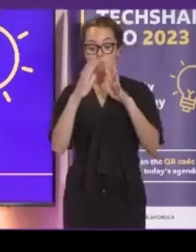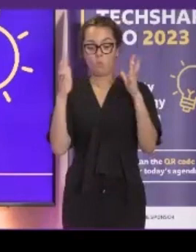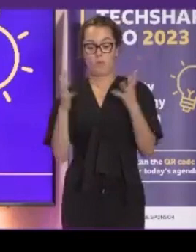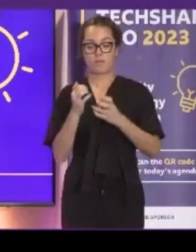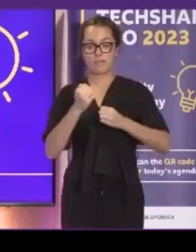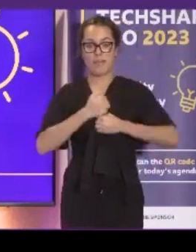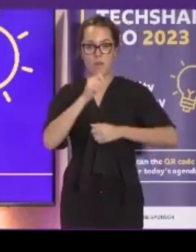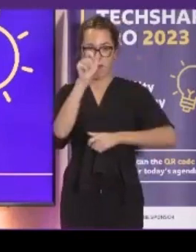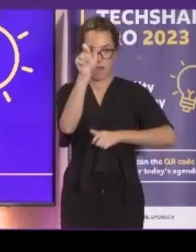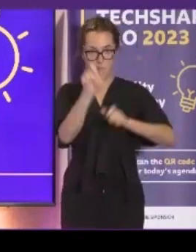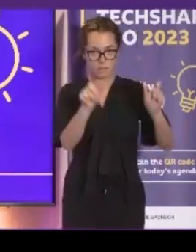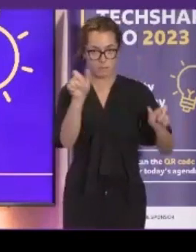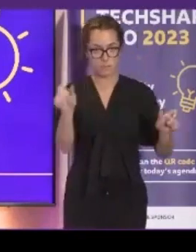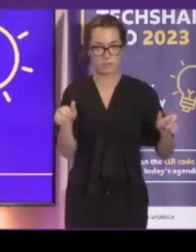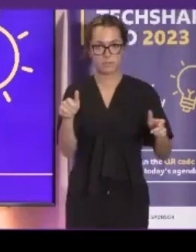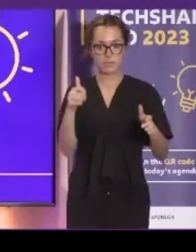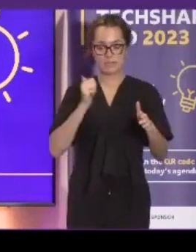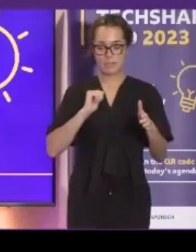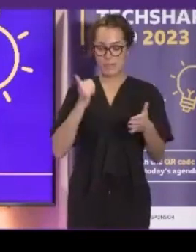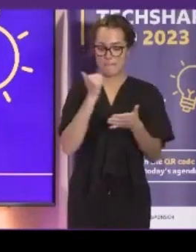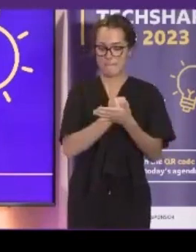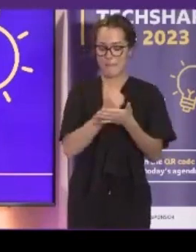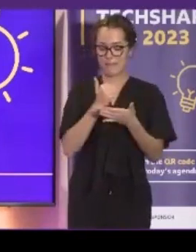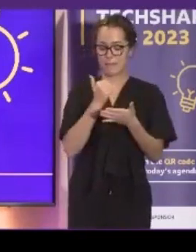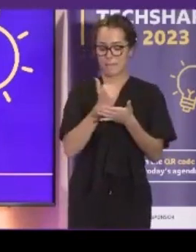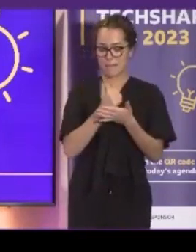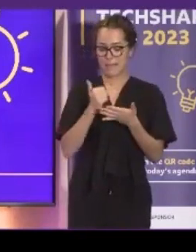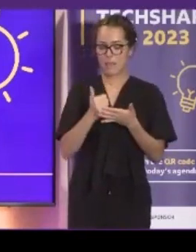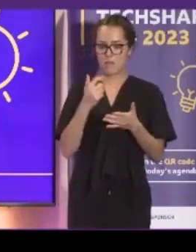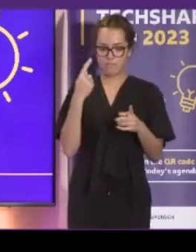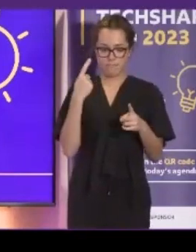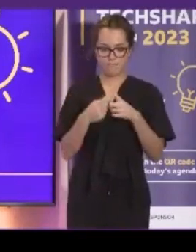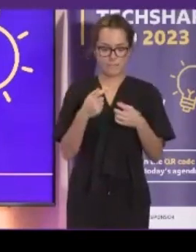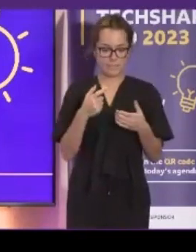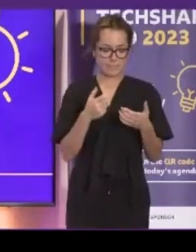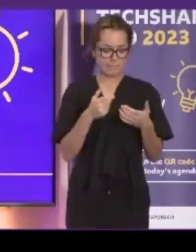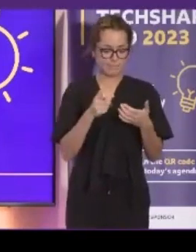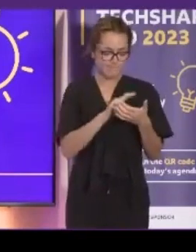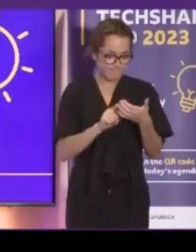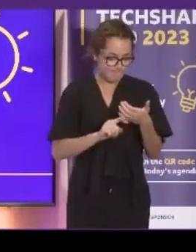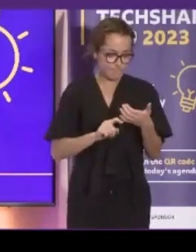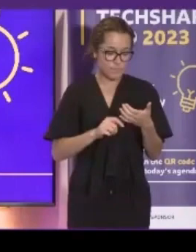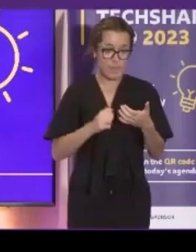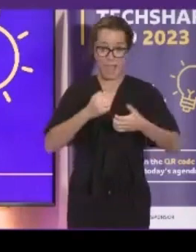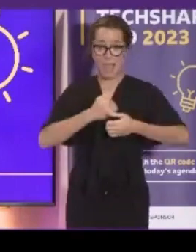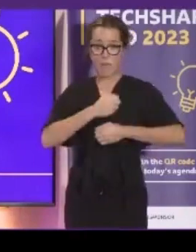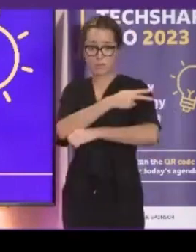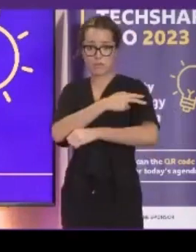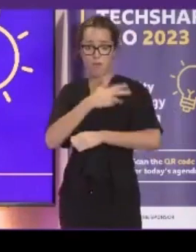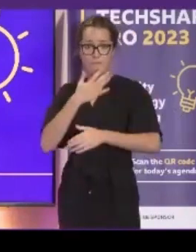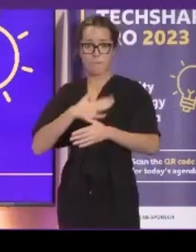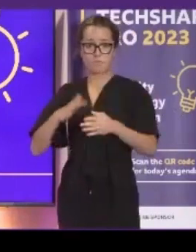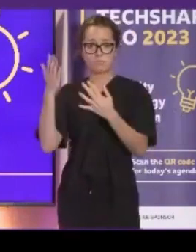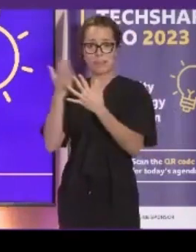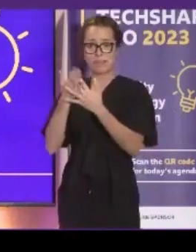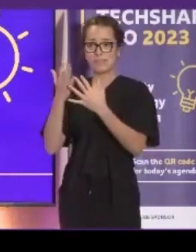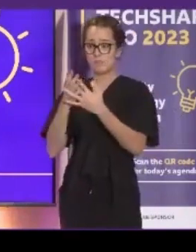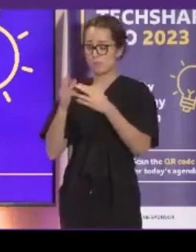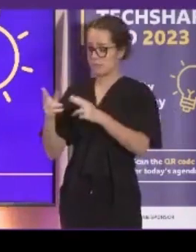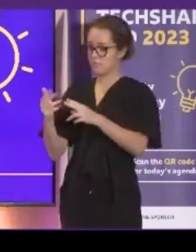customers expect banking at their fingertips. Our staff want access to systems that support their